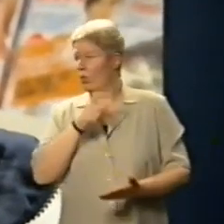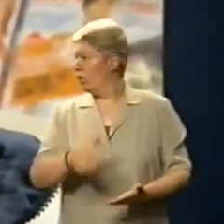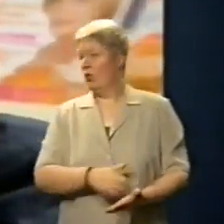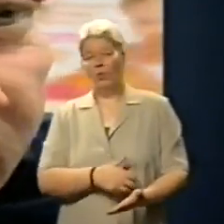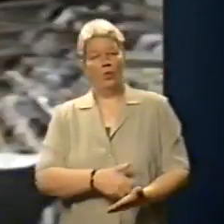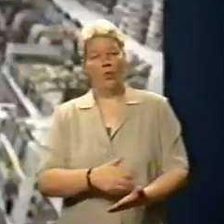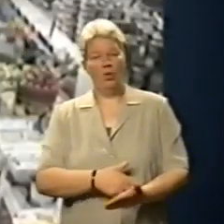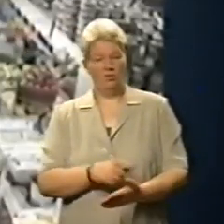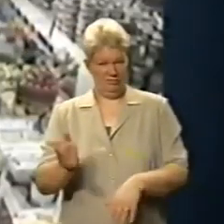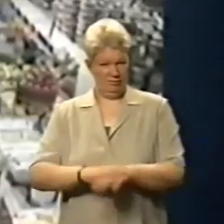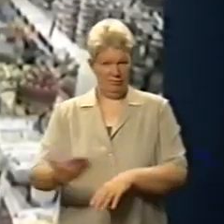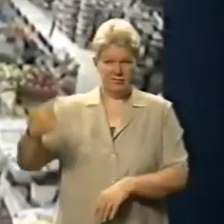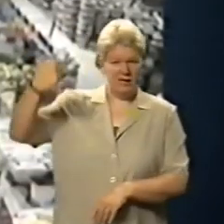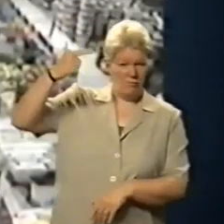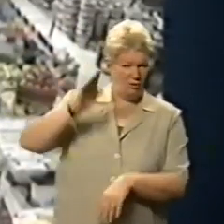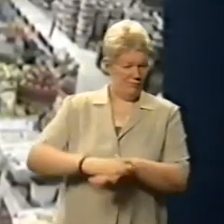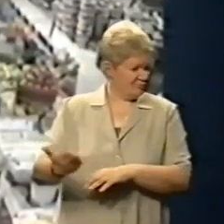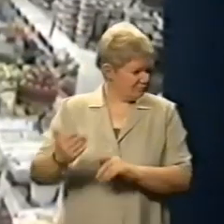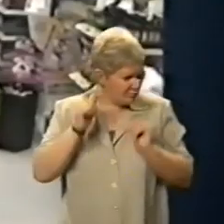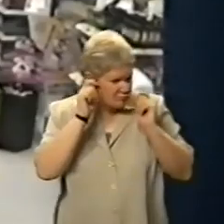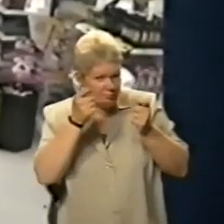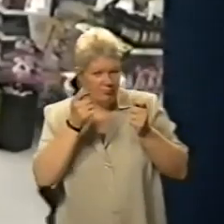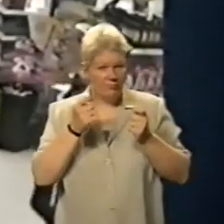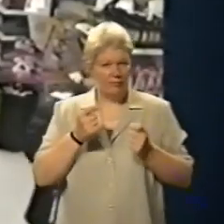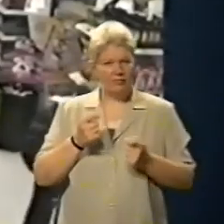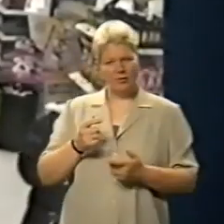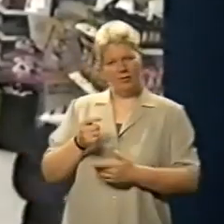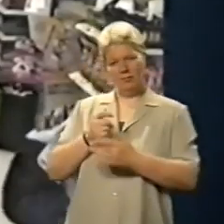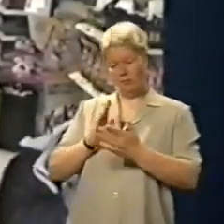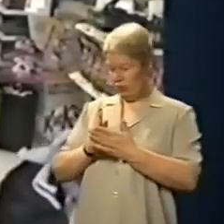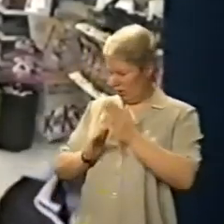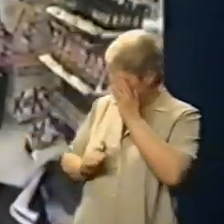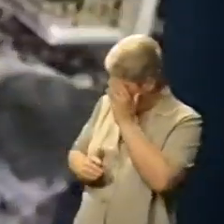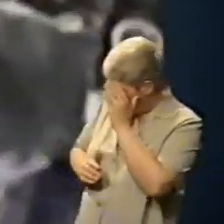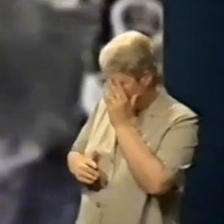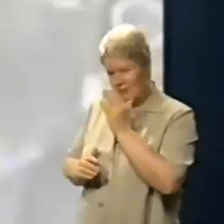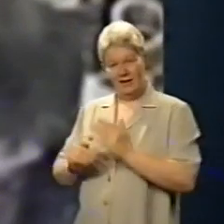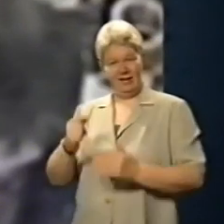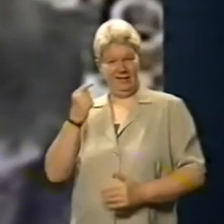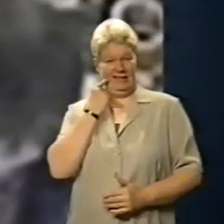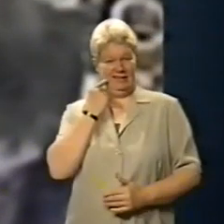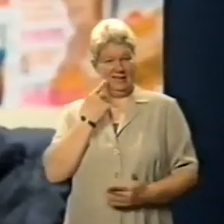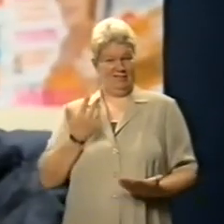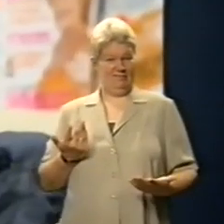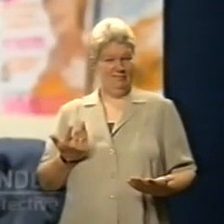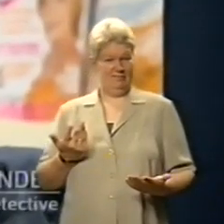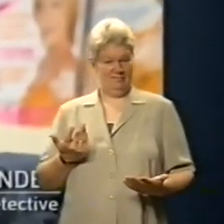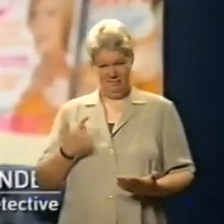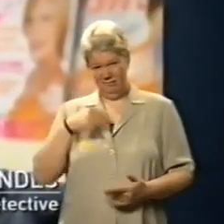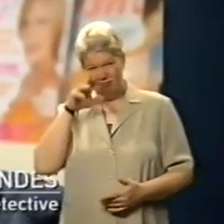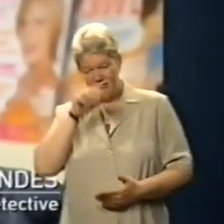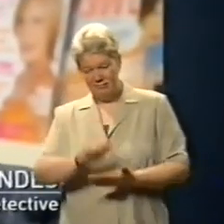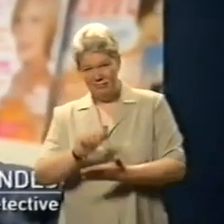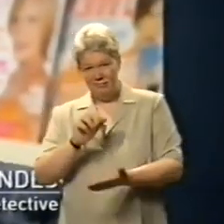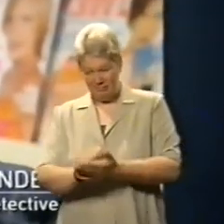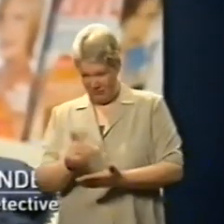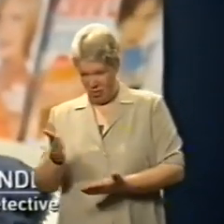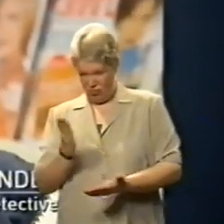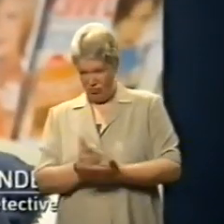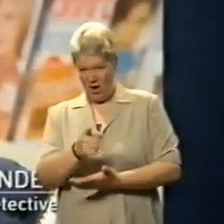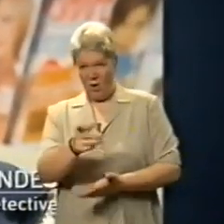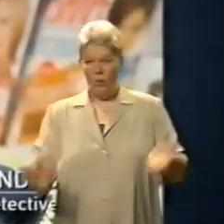the cameras no more. To those in the know, keeping your face off the film is easy. I've seen cases of it where they've walked away